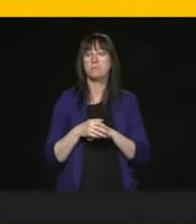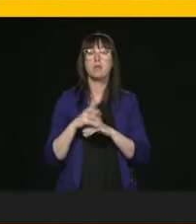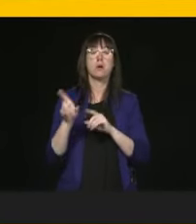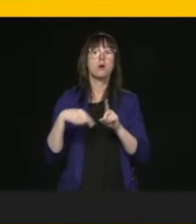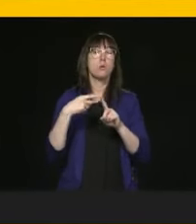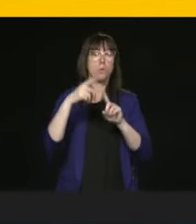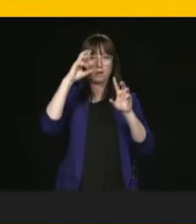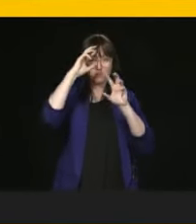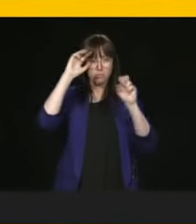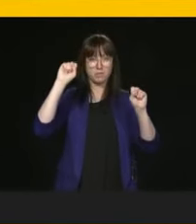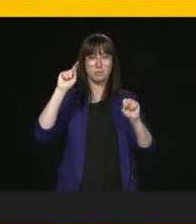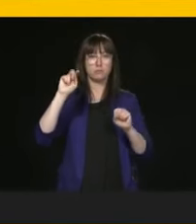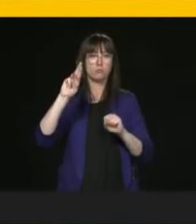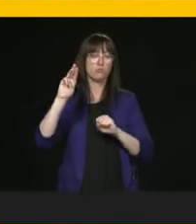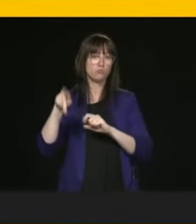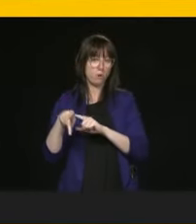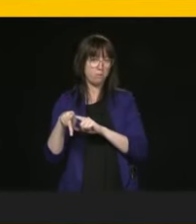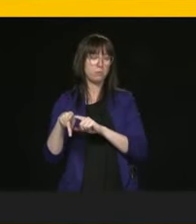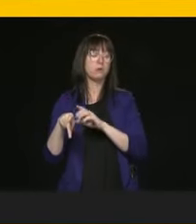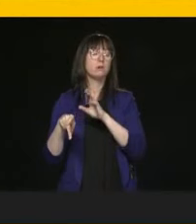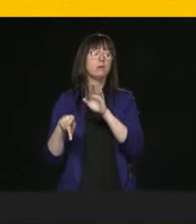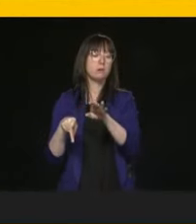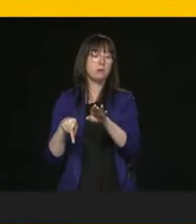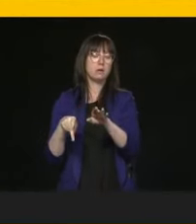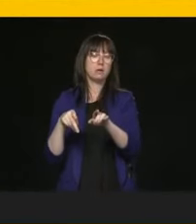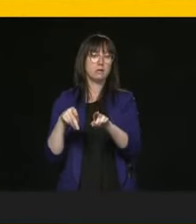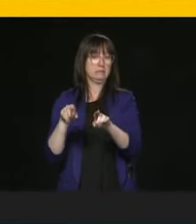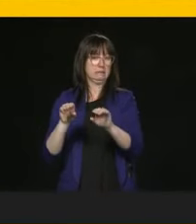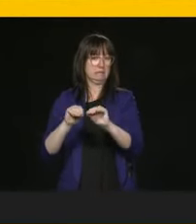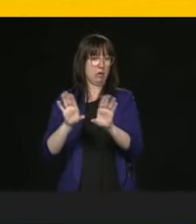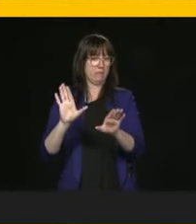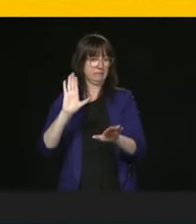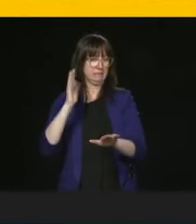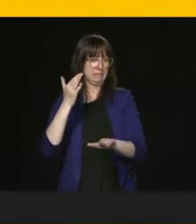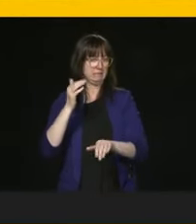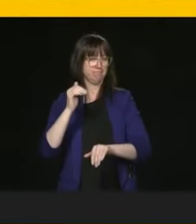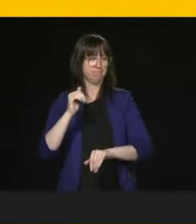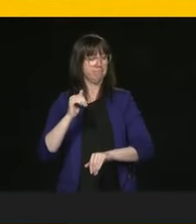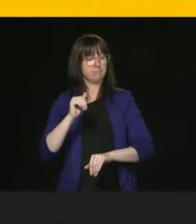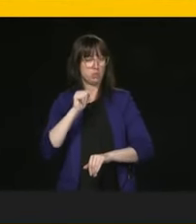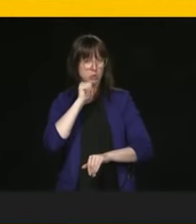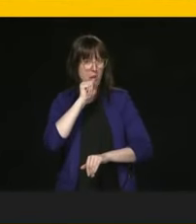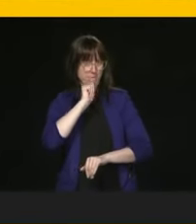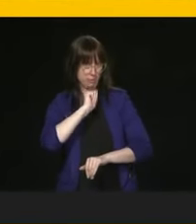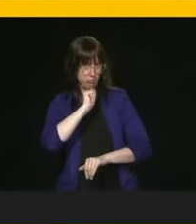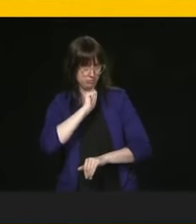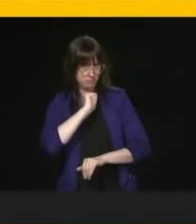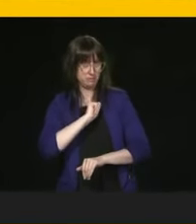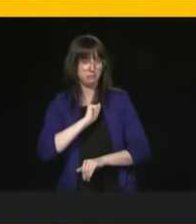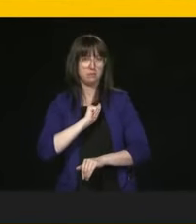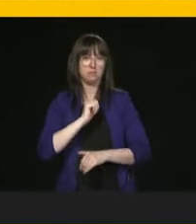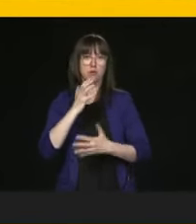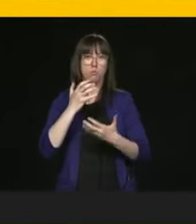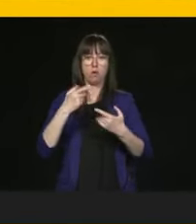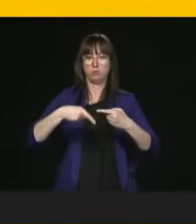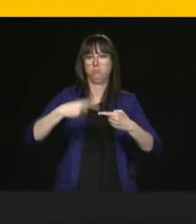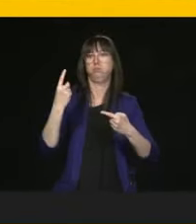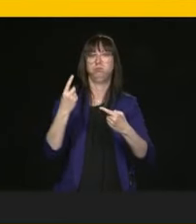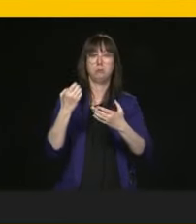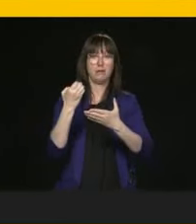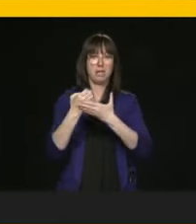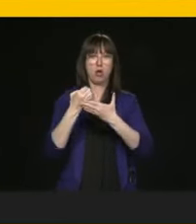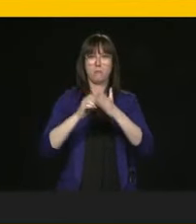expresses impatience and a strong desire to reopen the American economy, does that worry you?